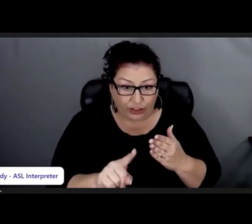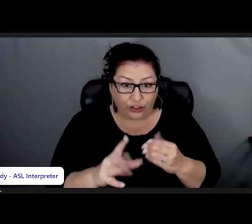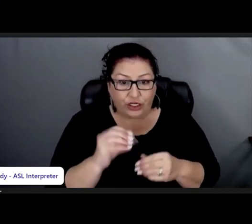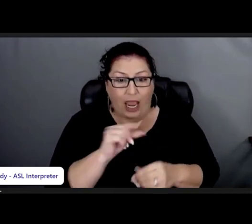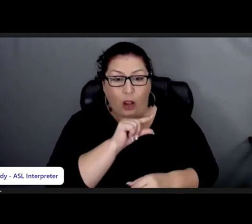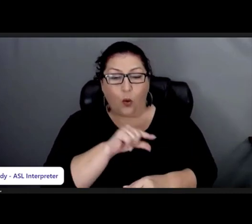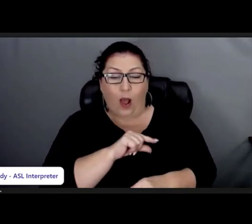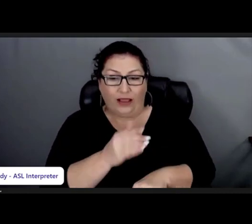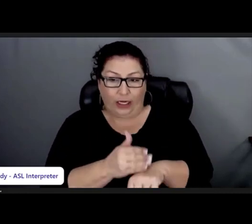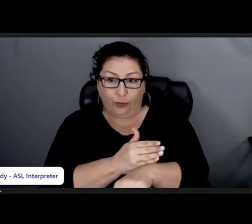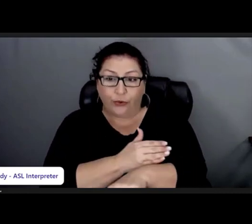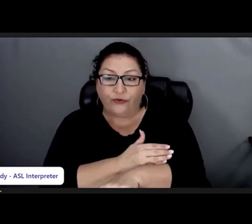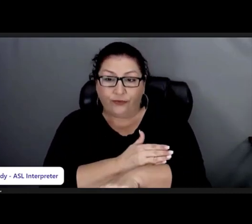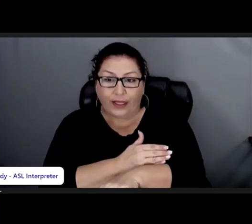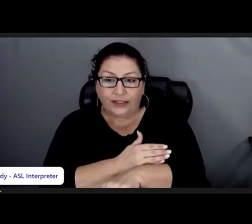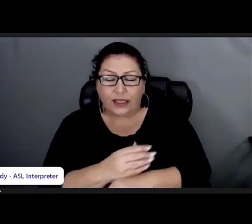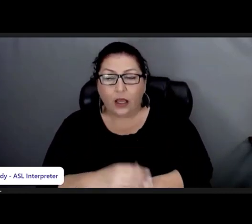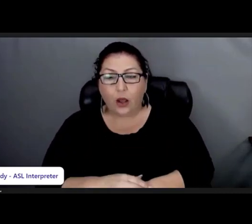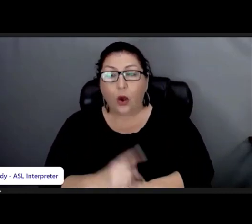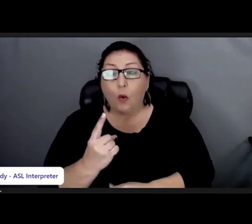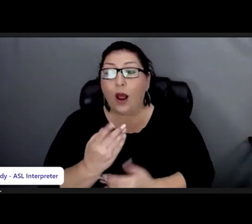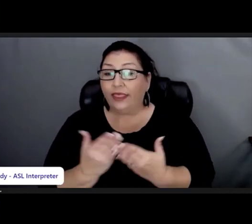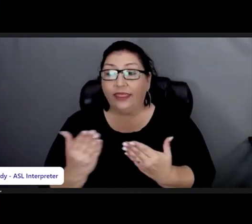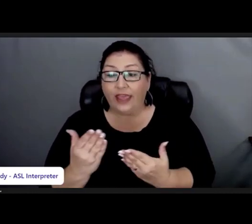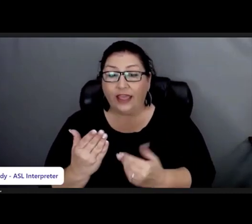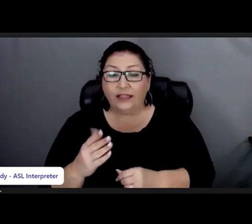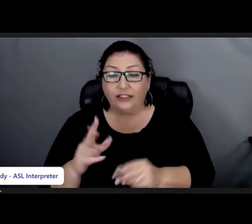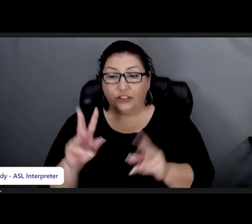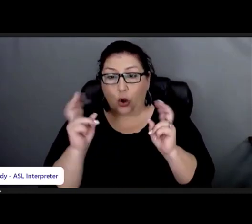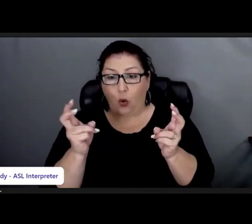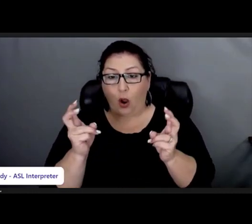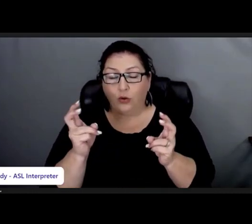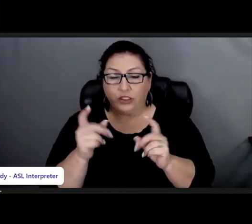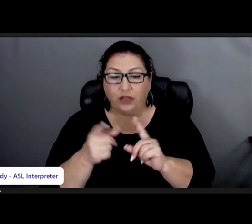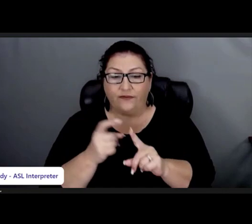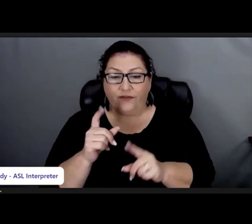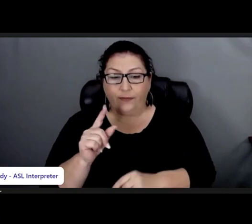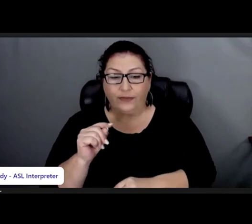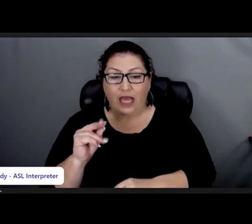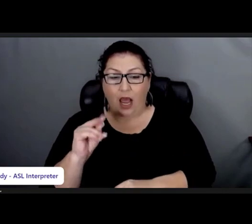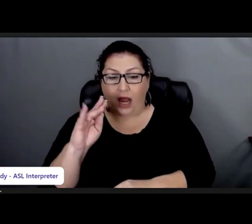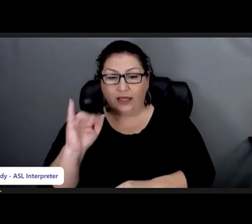quality improvement. And one is a quote from Tanya